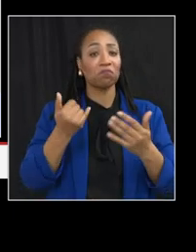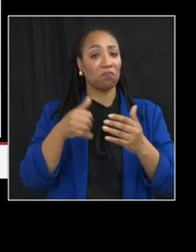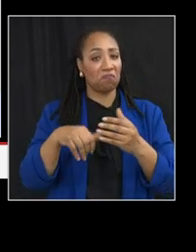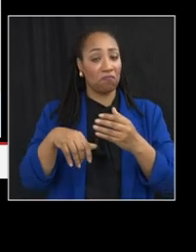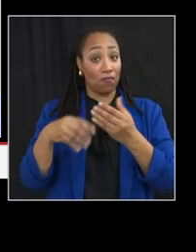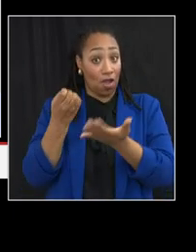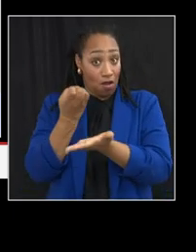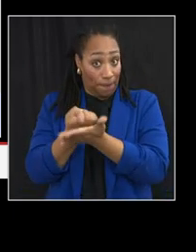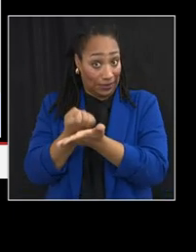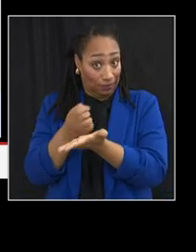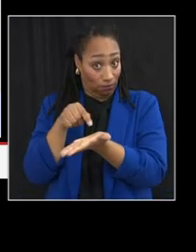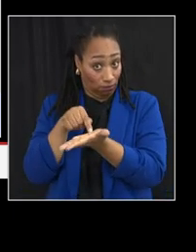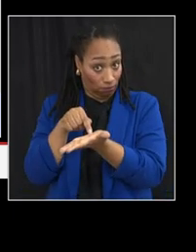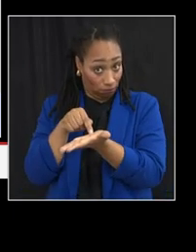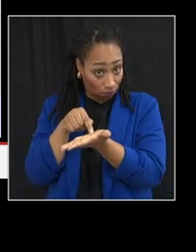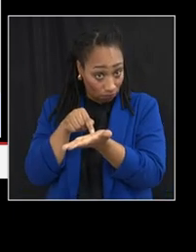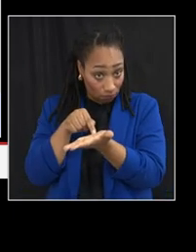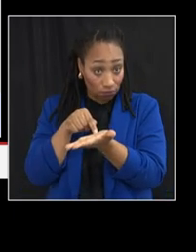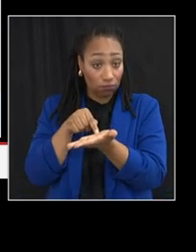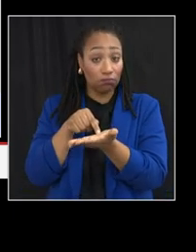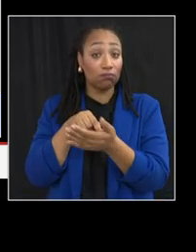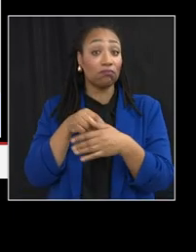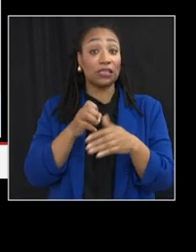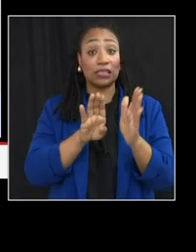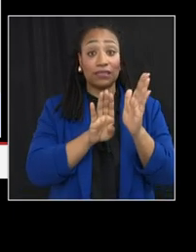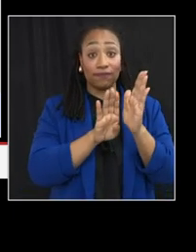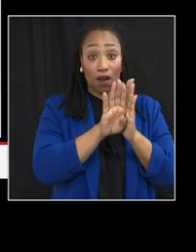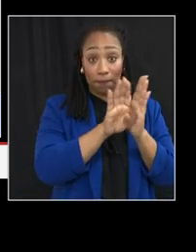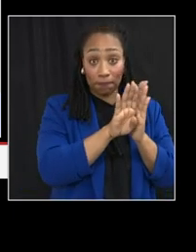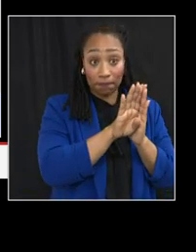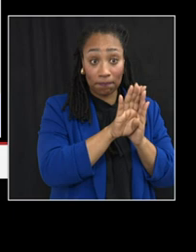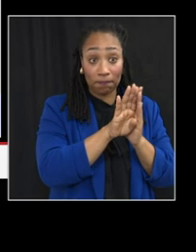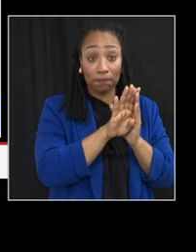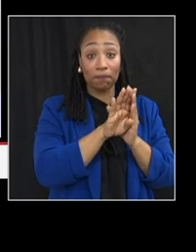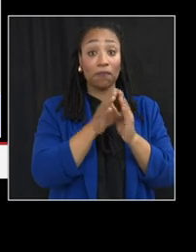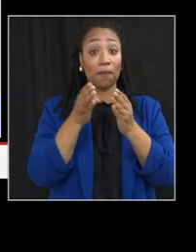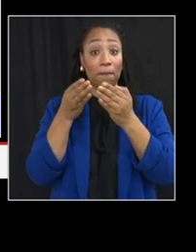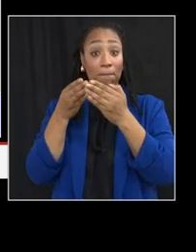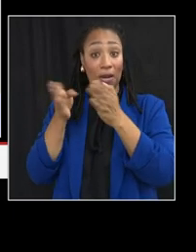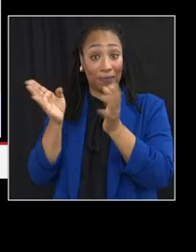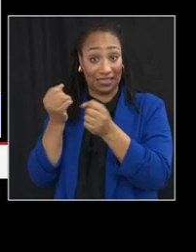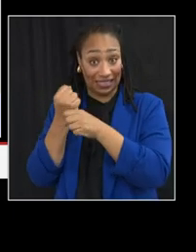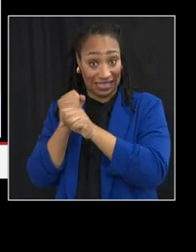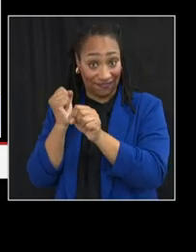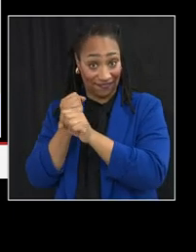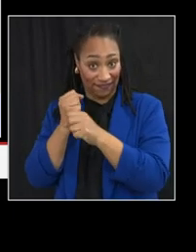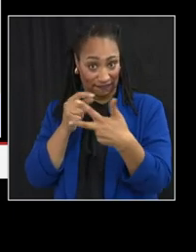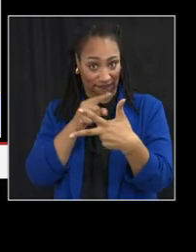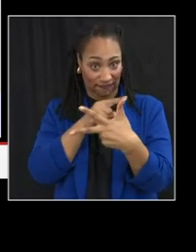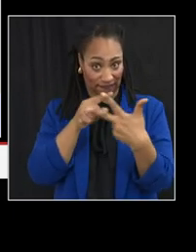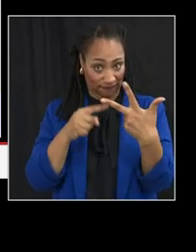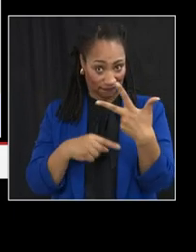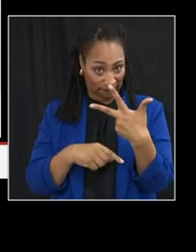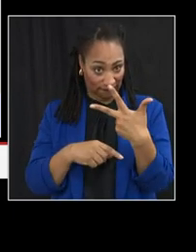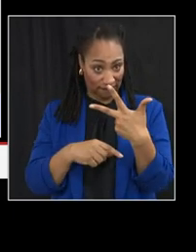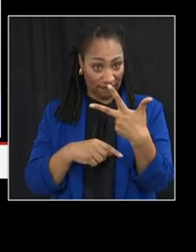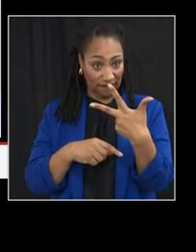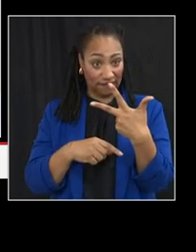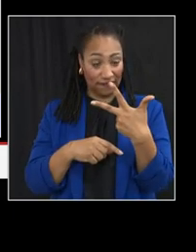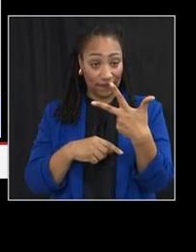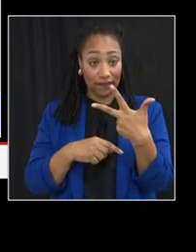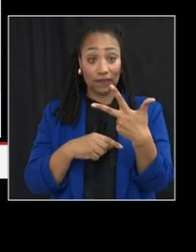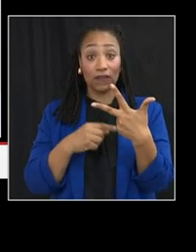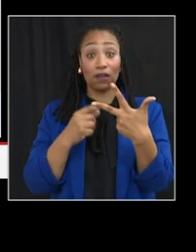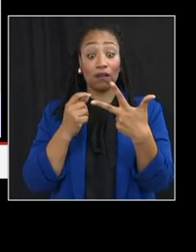about that for the past 10 years that I've worked on budgets with this mayor. And what we call our government operations, which